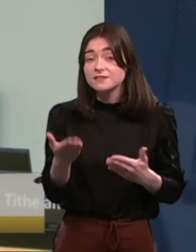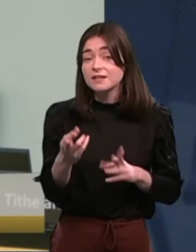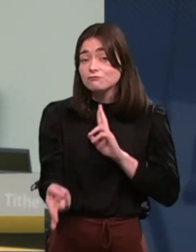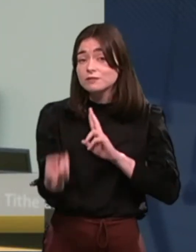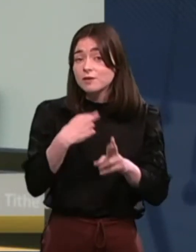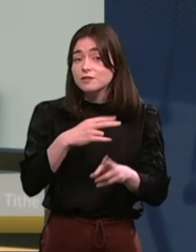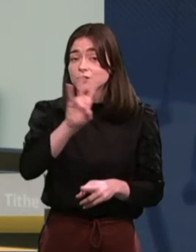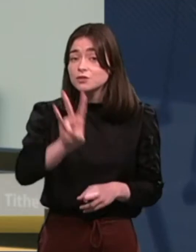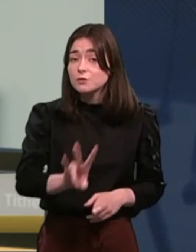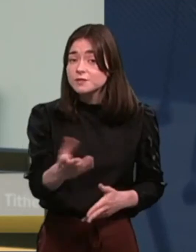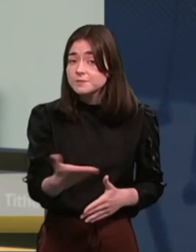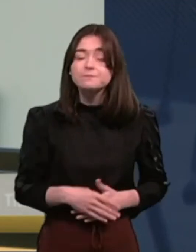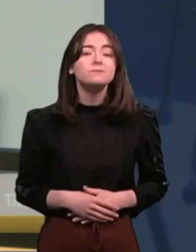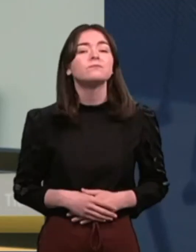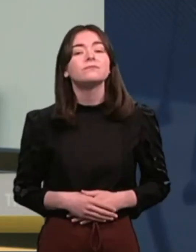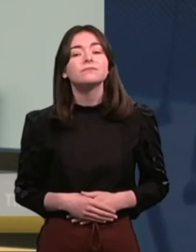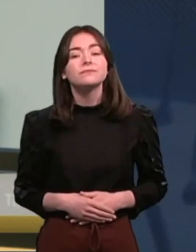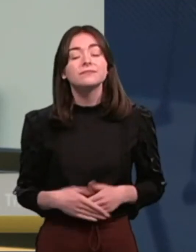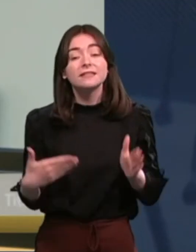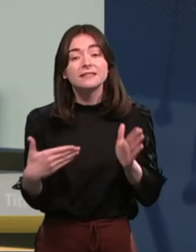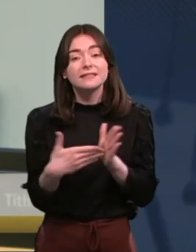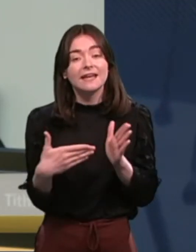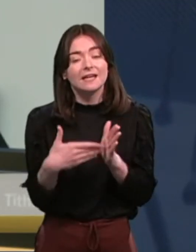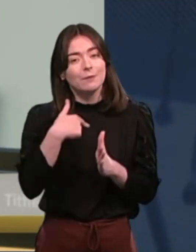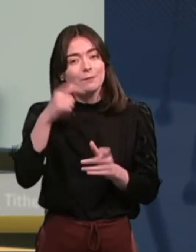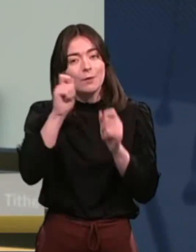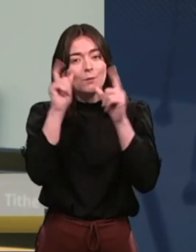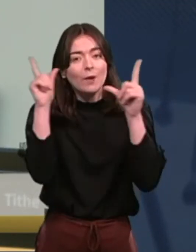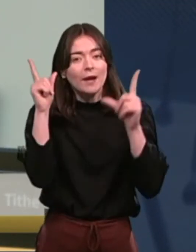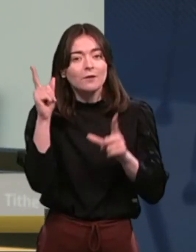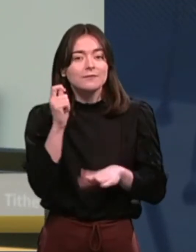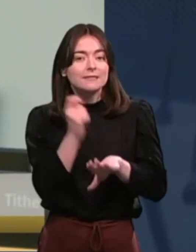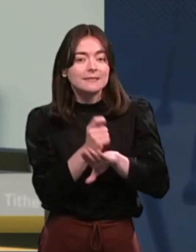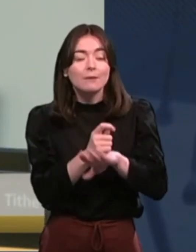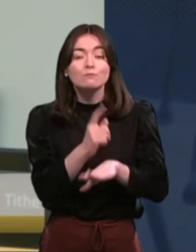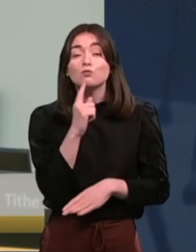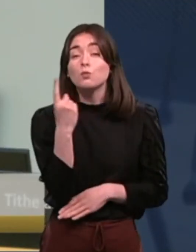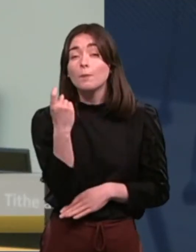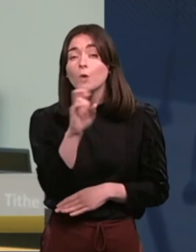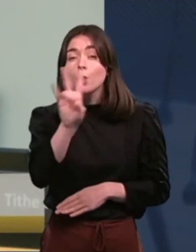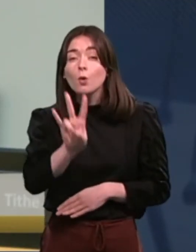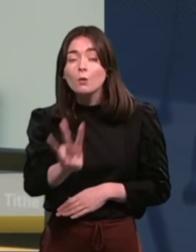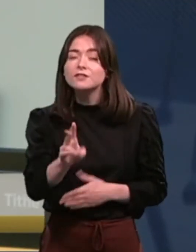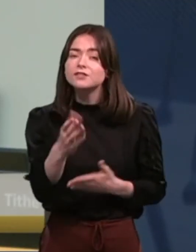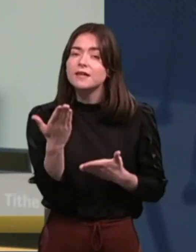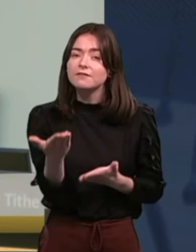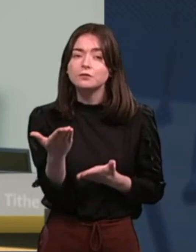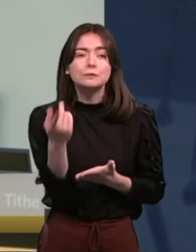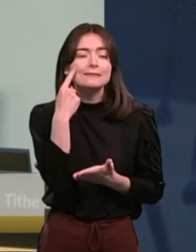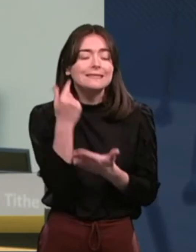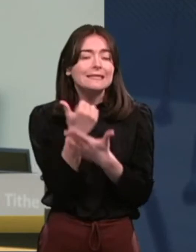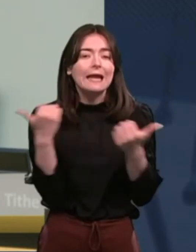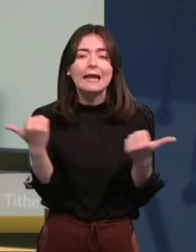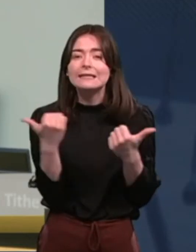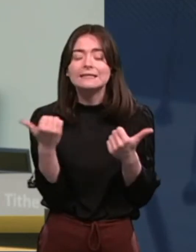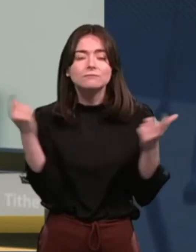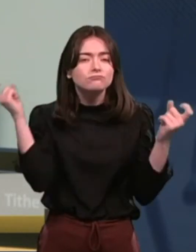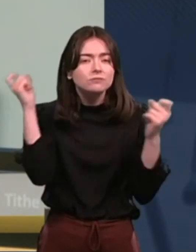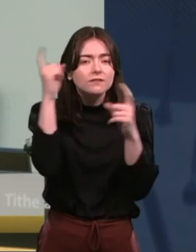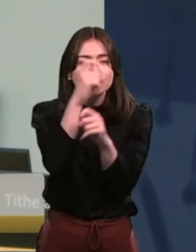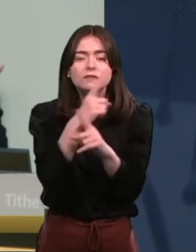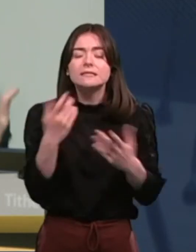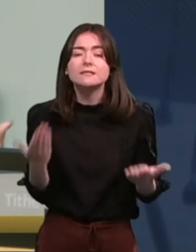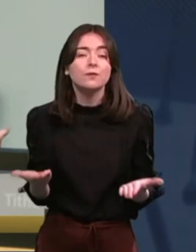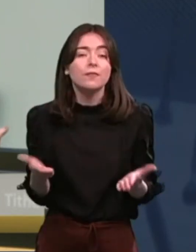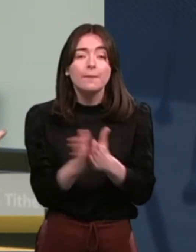your question? Yeah, and just one. I'm conscious that I'm using a lot of time, so I'm sorry, but one of the questions I was wondering is, have you encountered any difficulties with